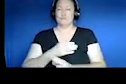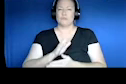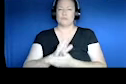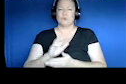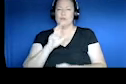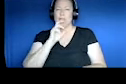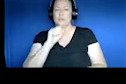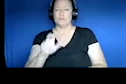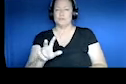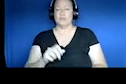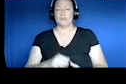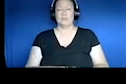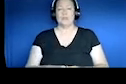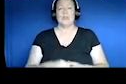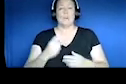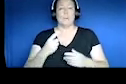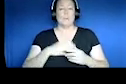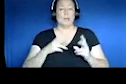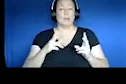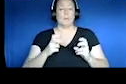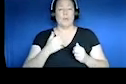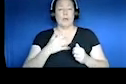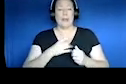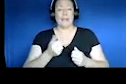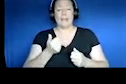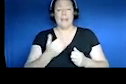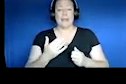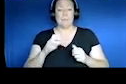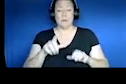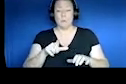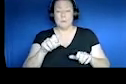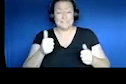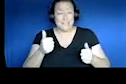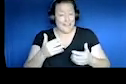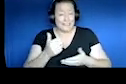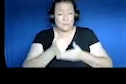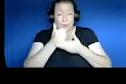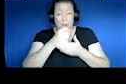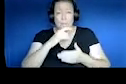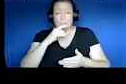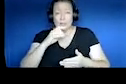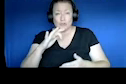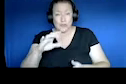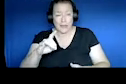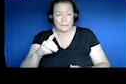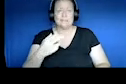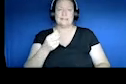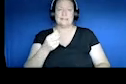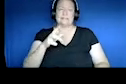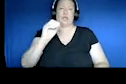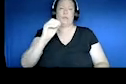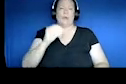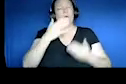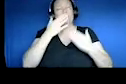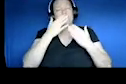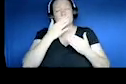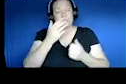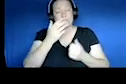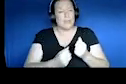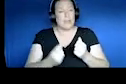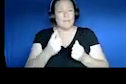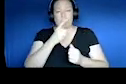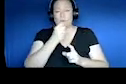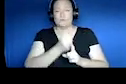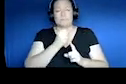one of my quotes that I really like is, anyone who does anything to help a child is a hero to me. So thank you to everybody that has impacted